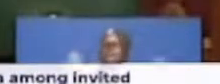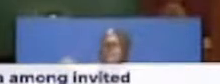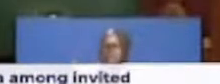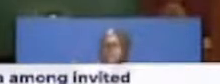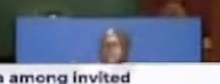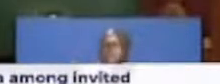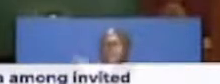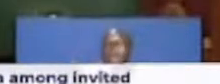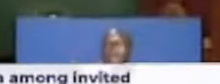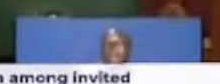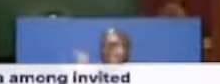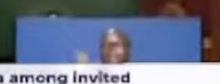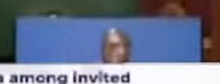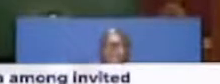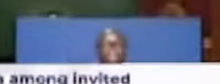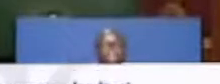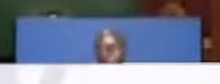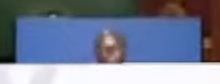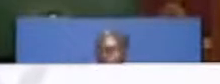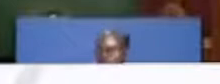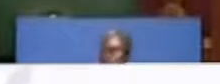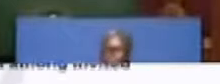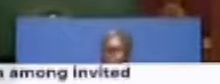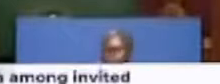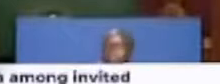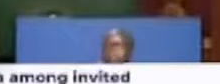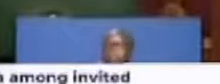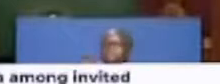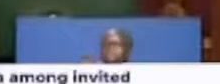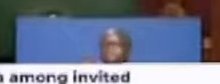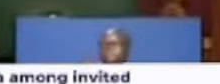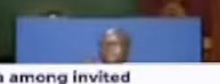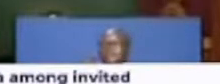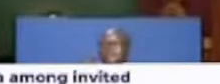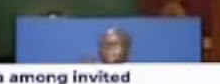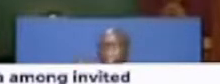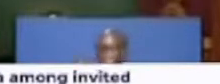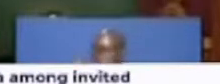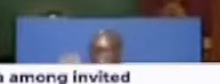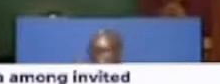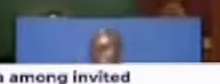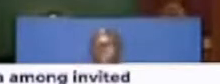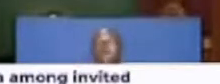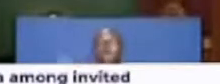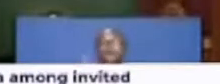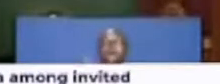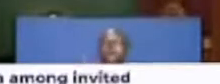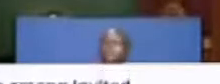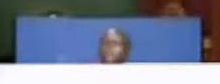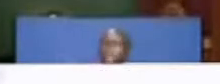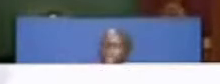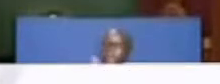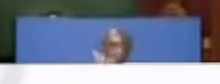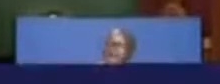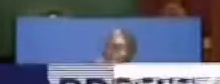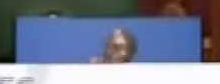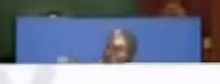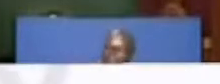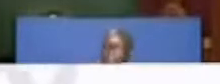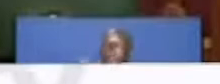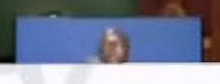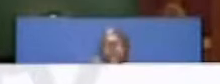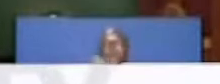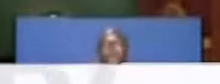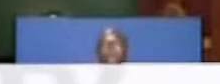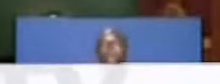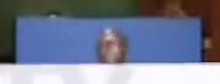year. Apart from the revival of KMC, the Nairobi-Nanyuki Railway, in partnership with the Kenya